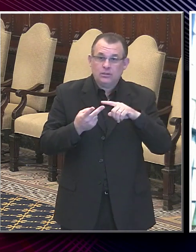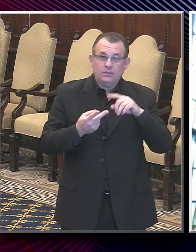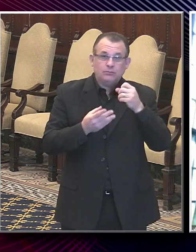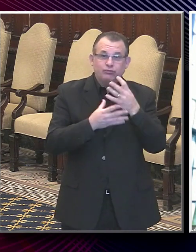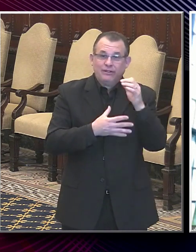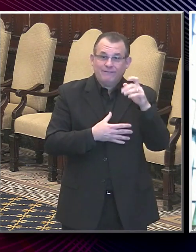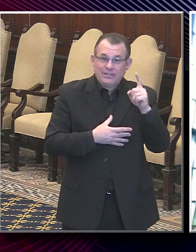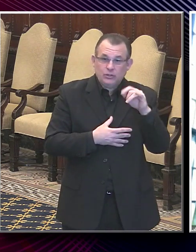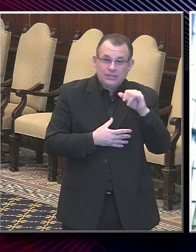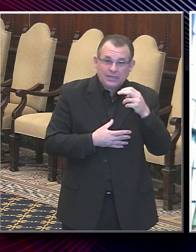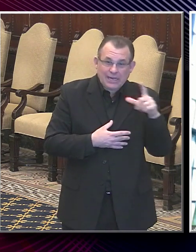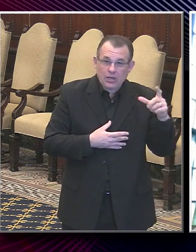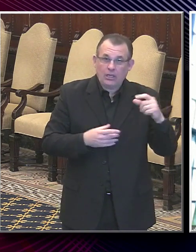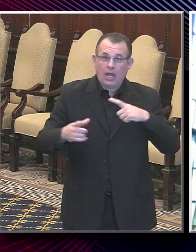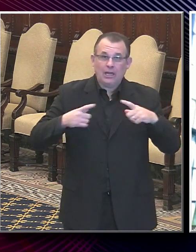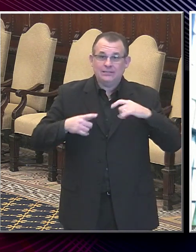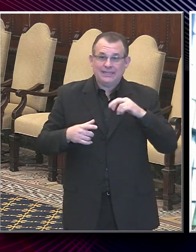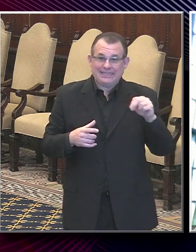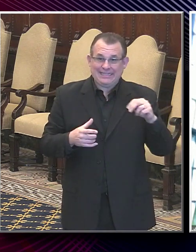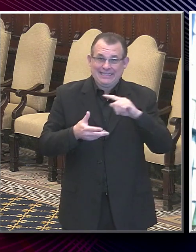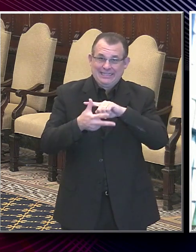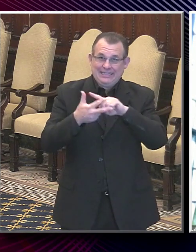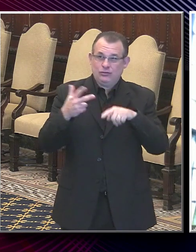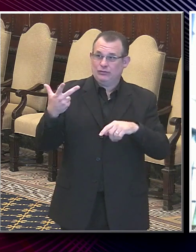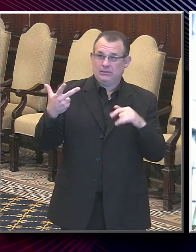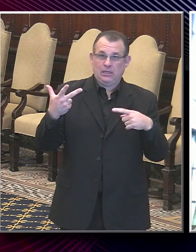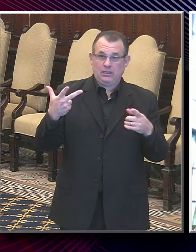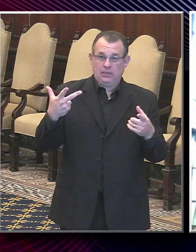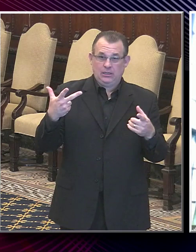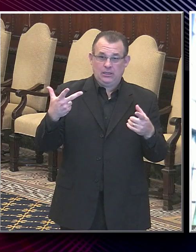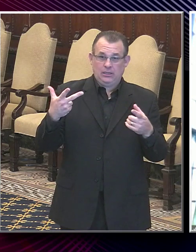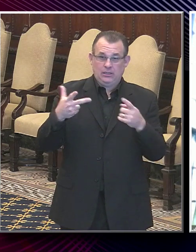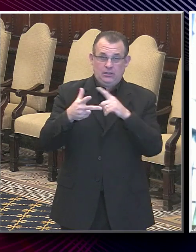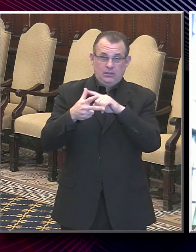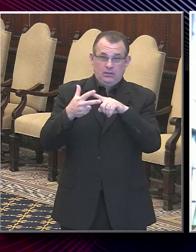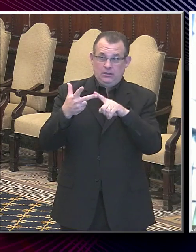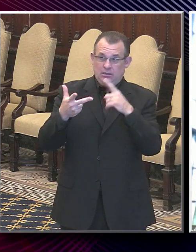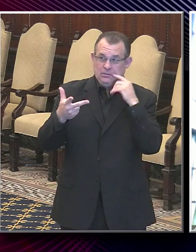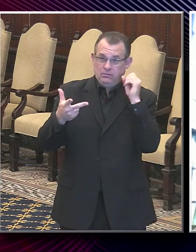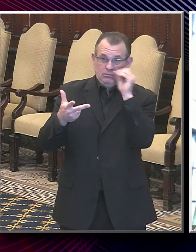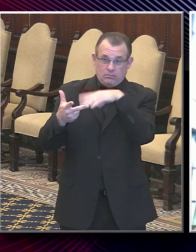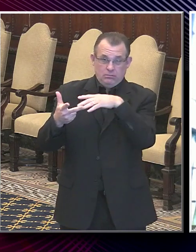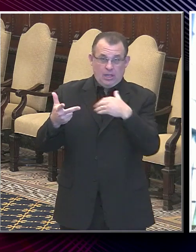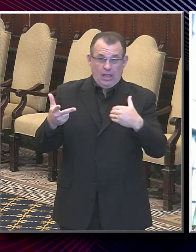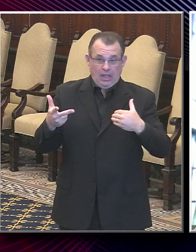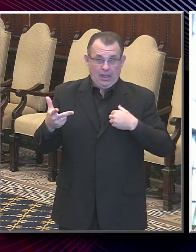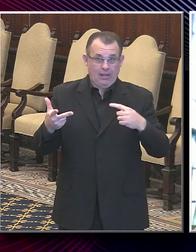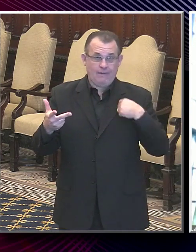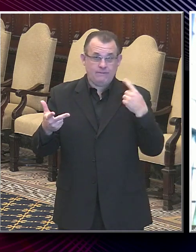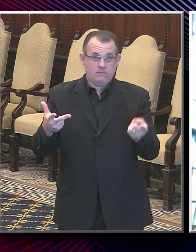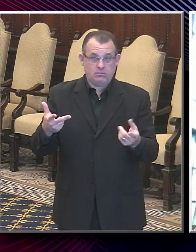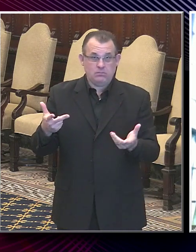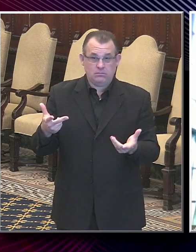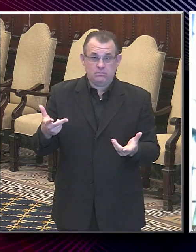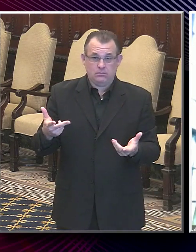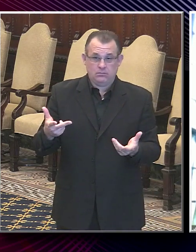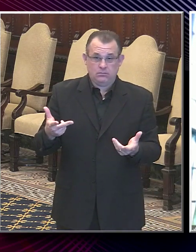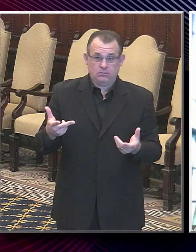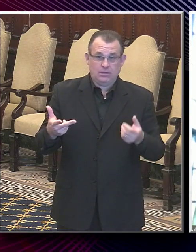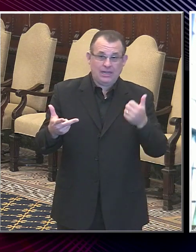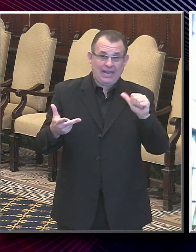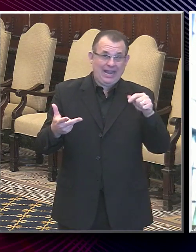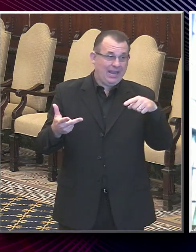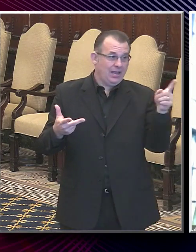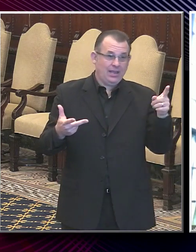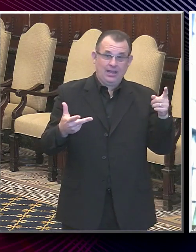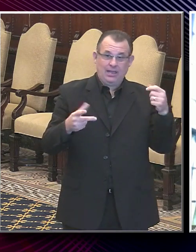and the Holiday Inn Express. Those 3, I think, were the 3 that you guys had, right? And whether or not you know if they